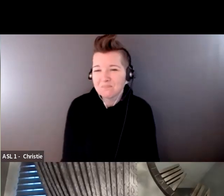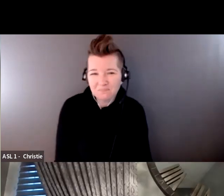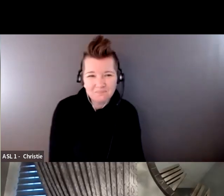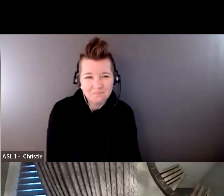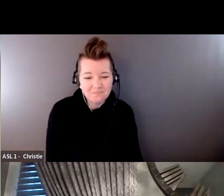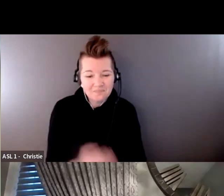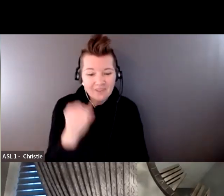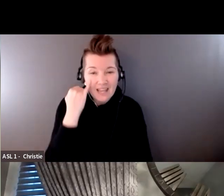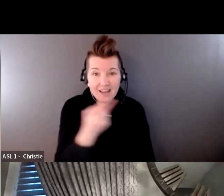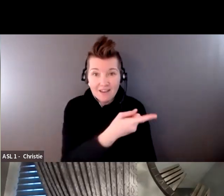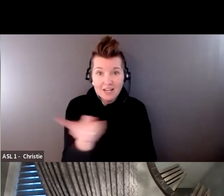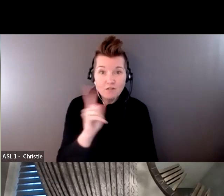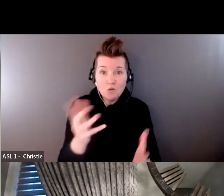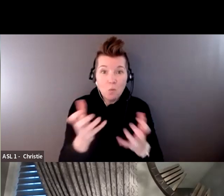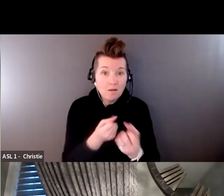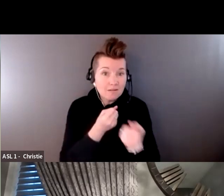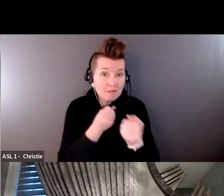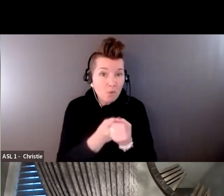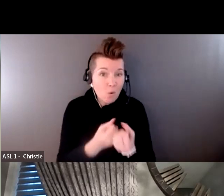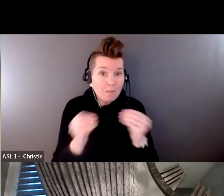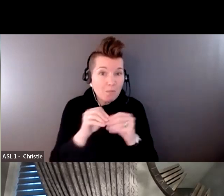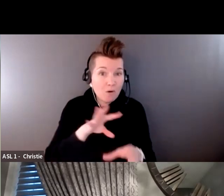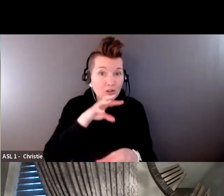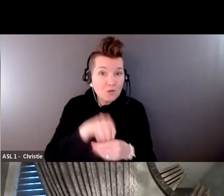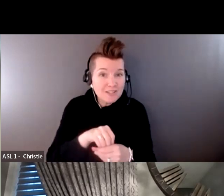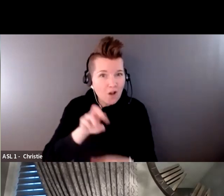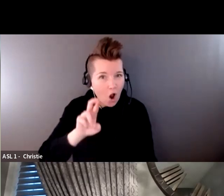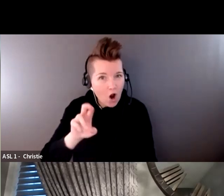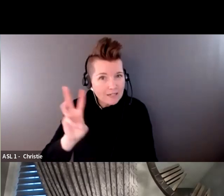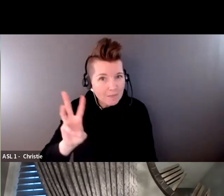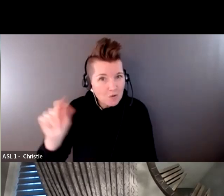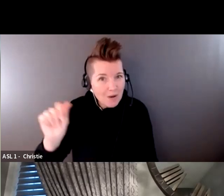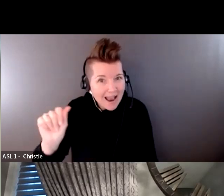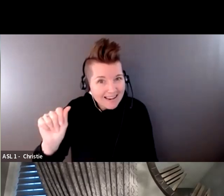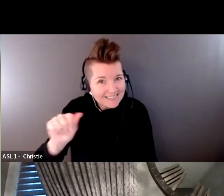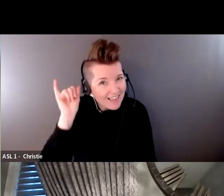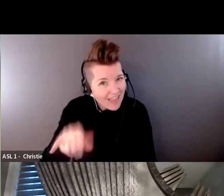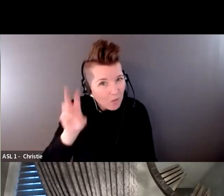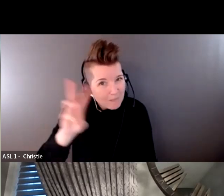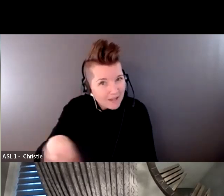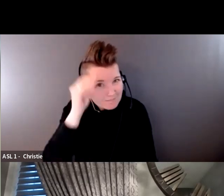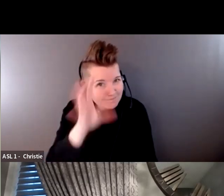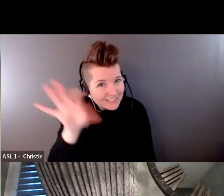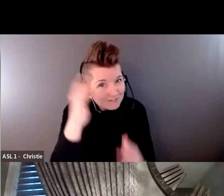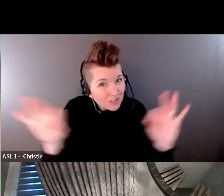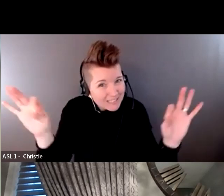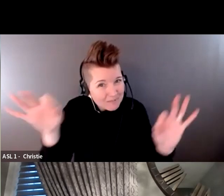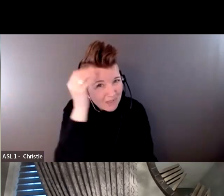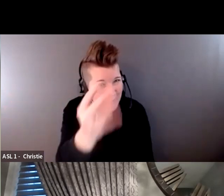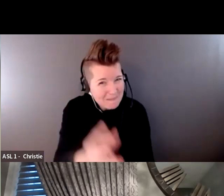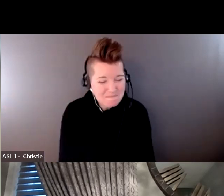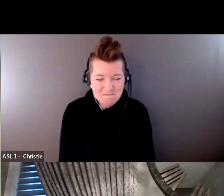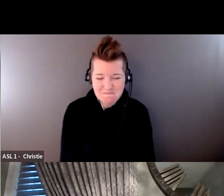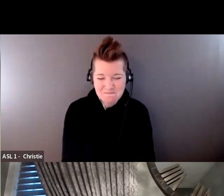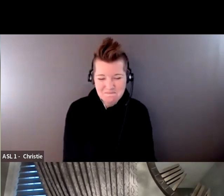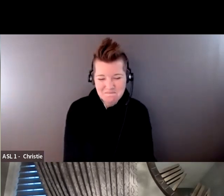for supports on how to make things more inclusive, RWA, that's where you go. It's free, by the way. And I don't